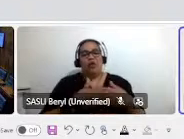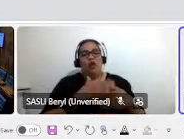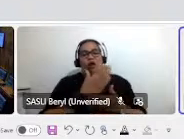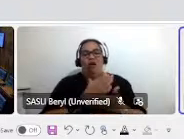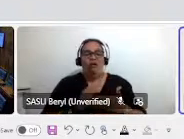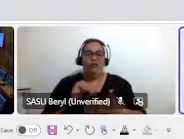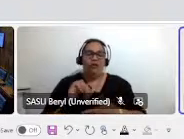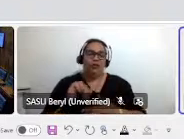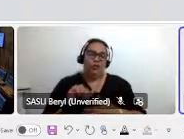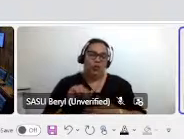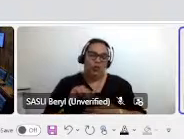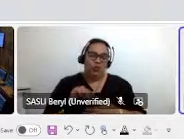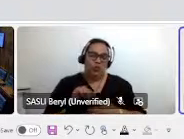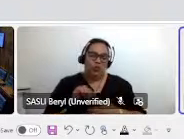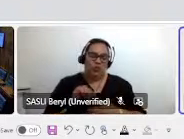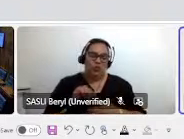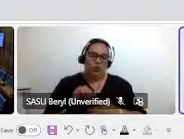the